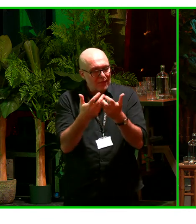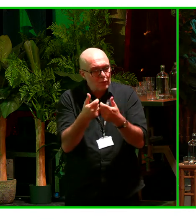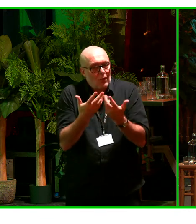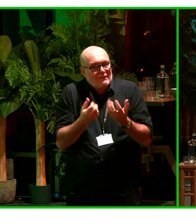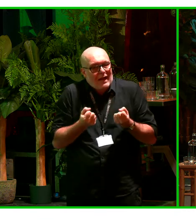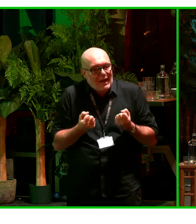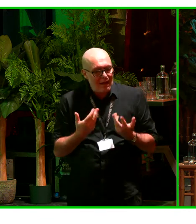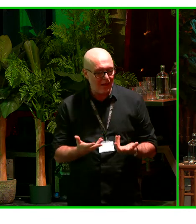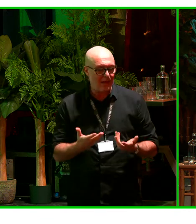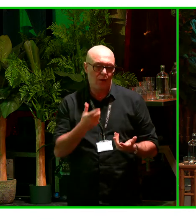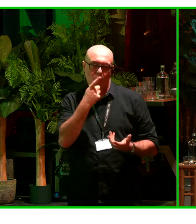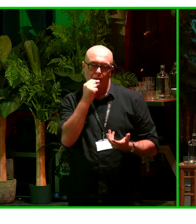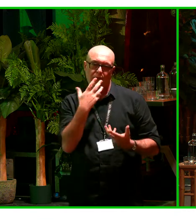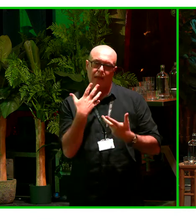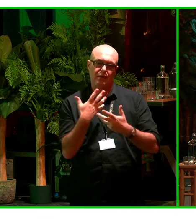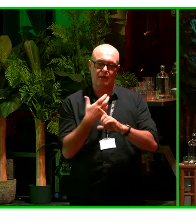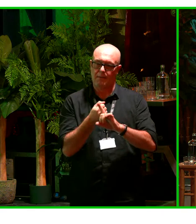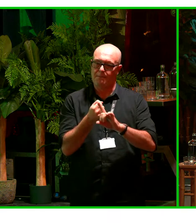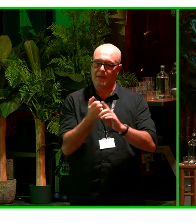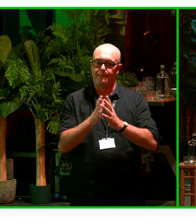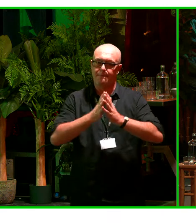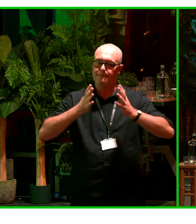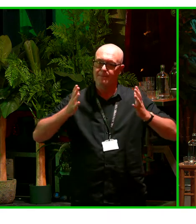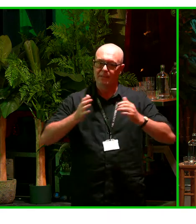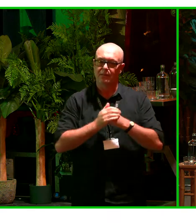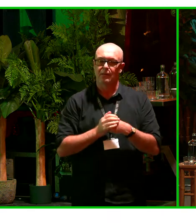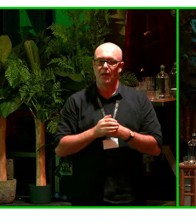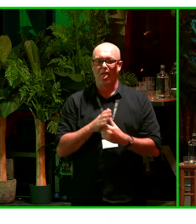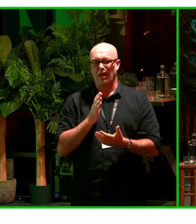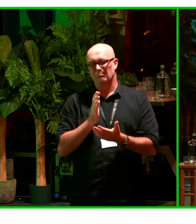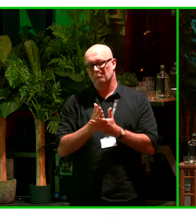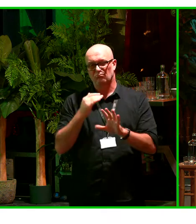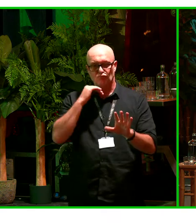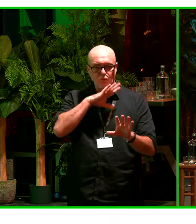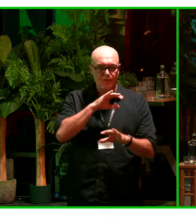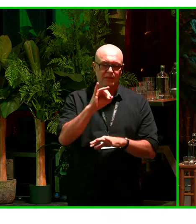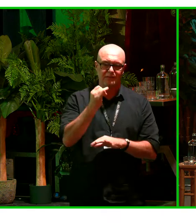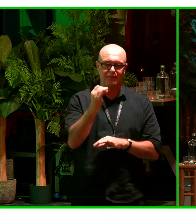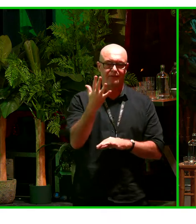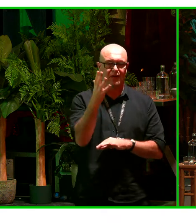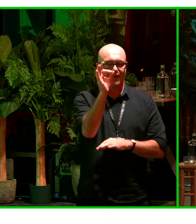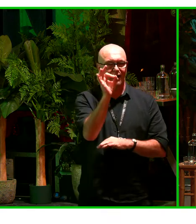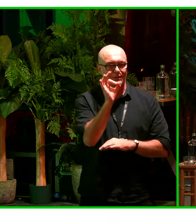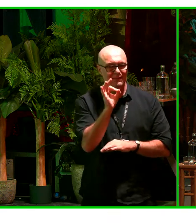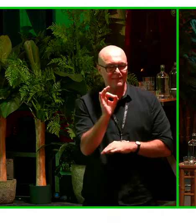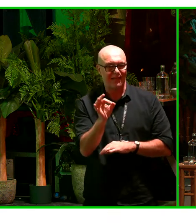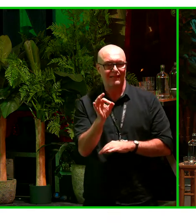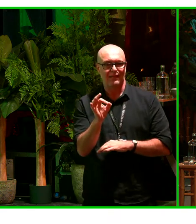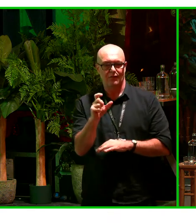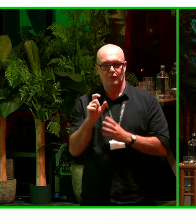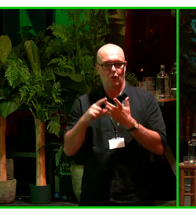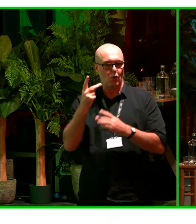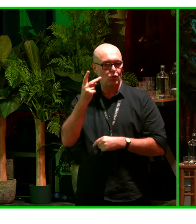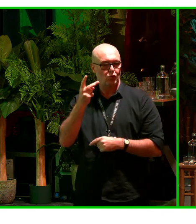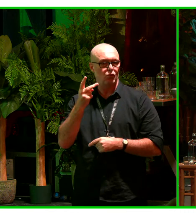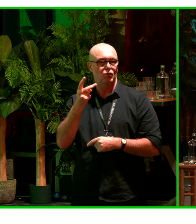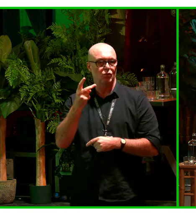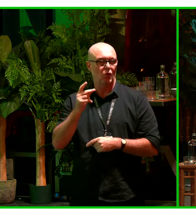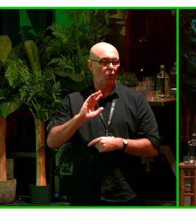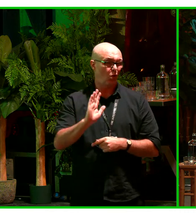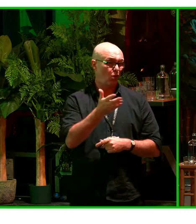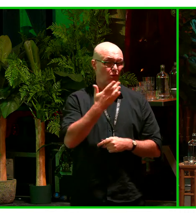can have a huge benefit. And about 75% of carbon emissions are generated within a number of